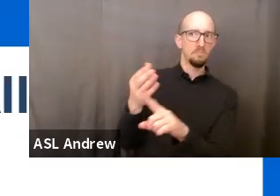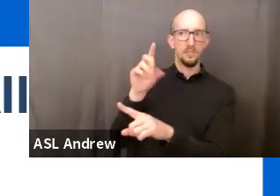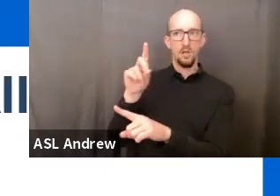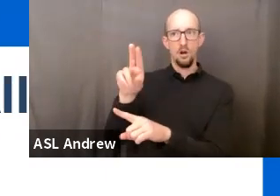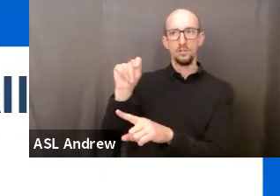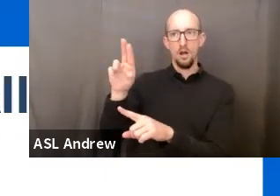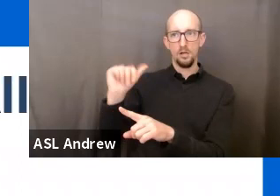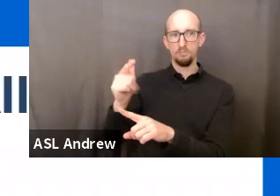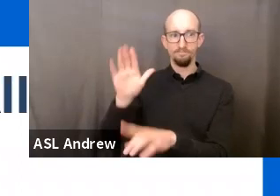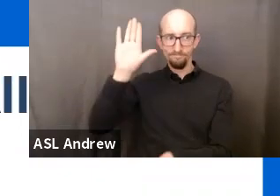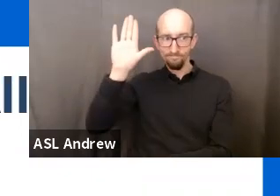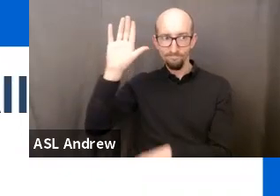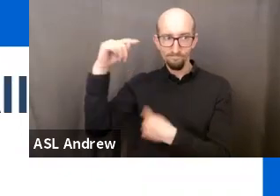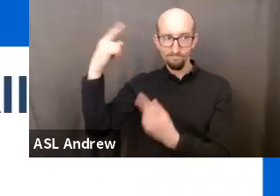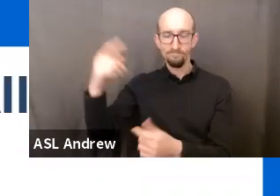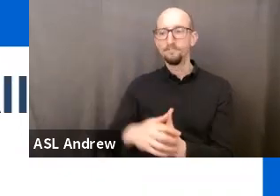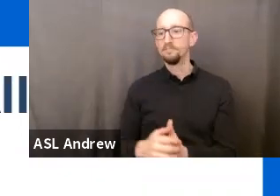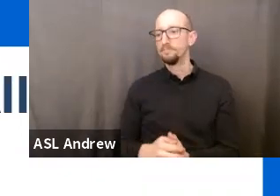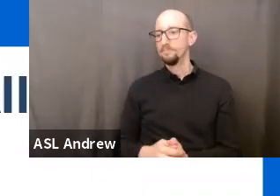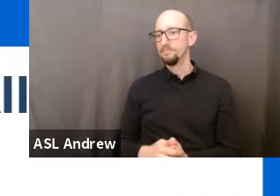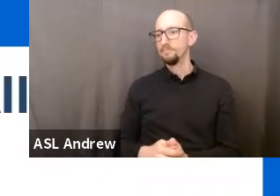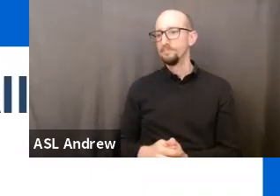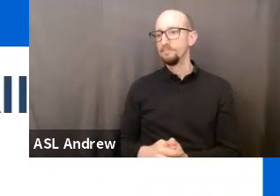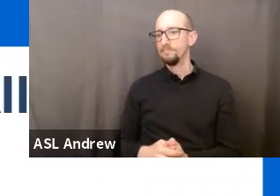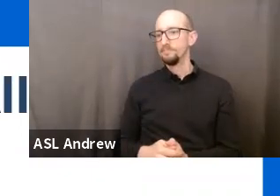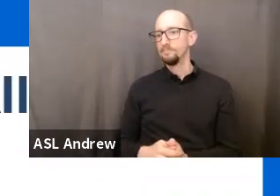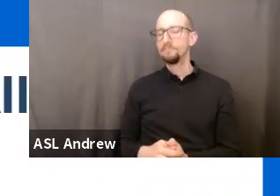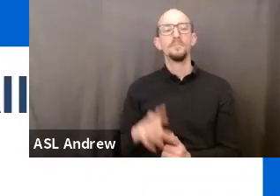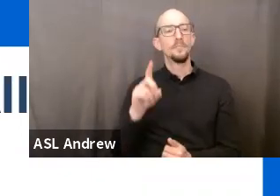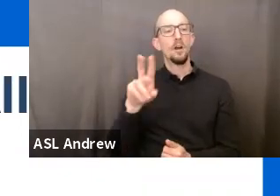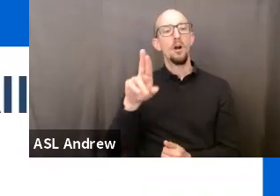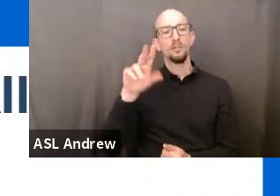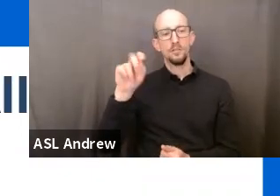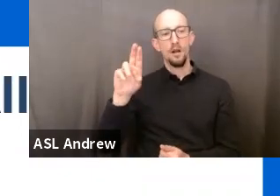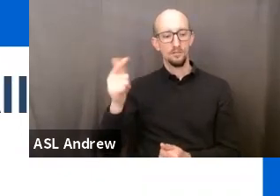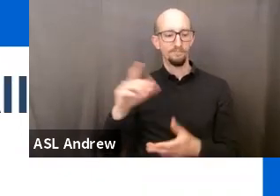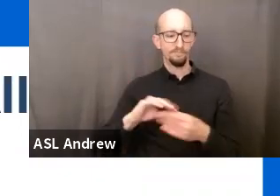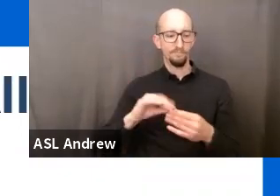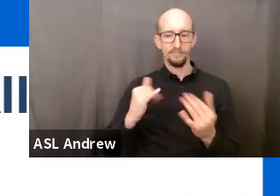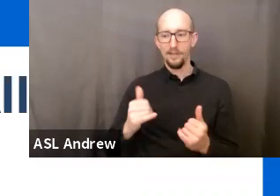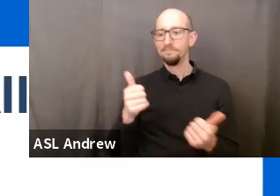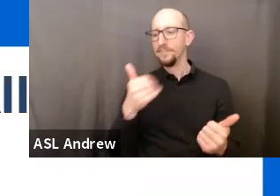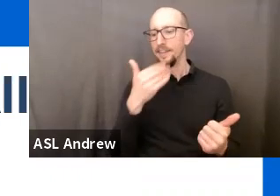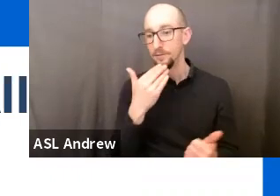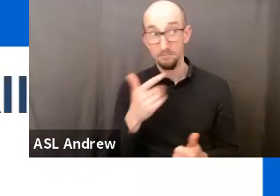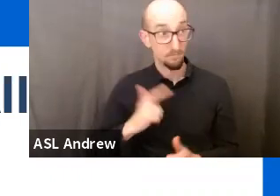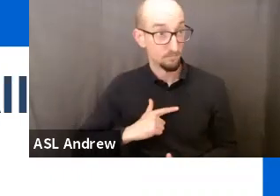Yep. Thank you. Is it my turn? Yep. Okay.